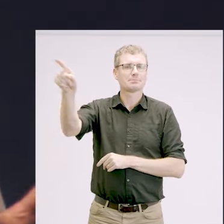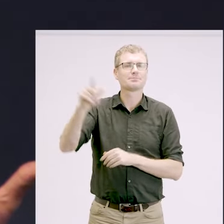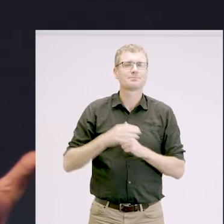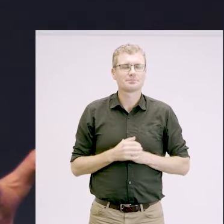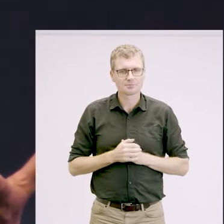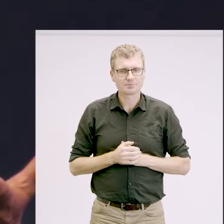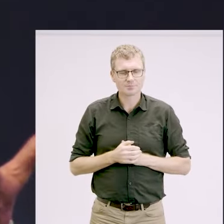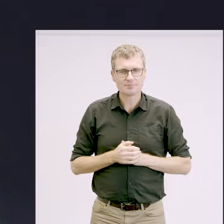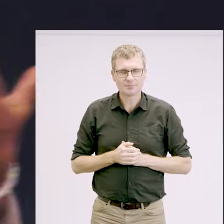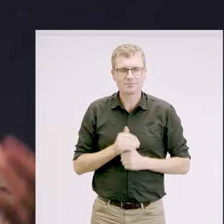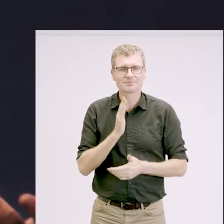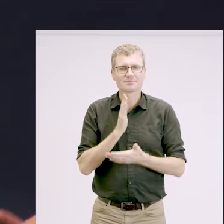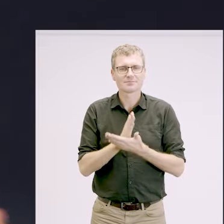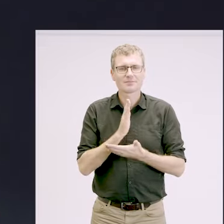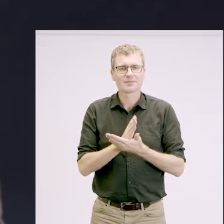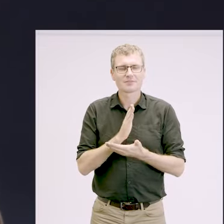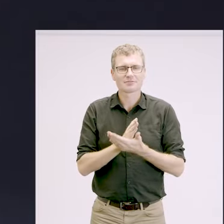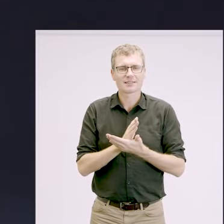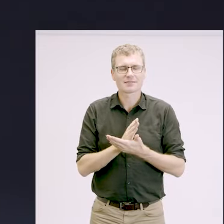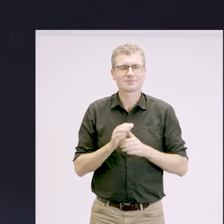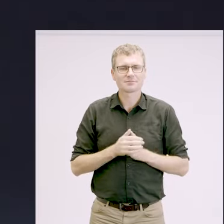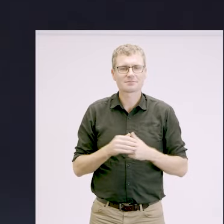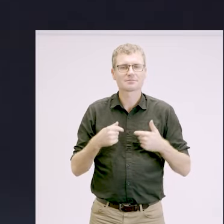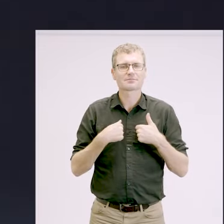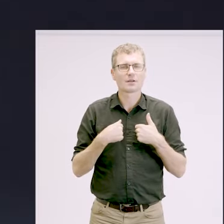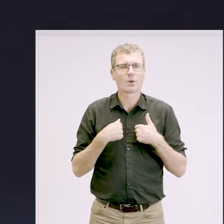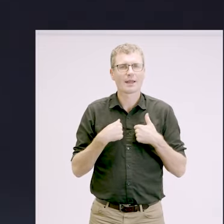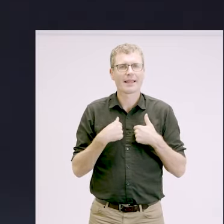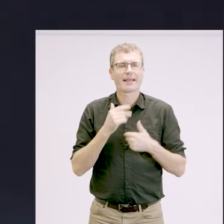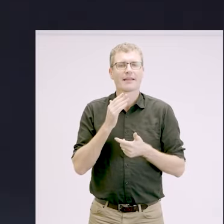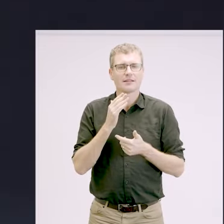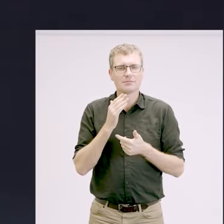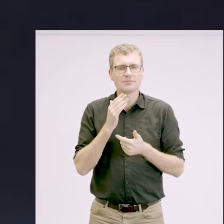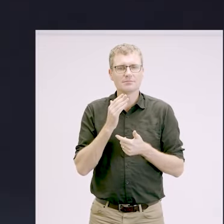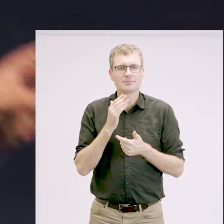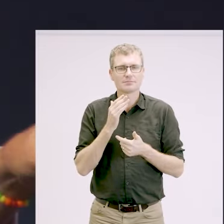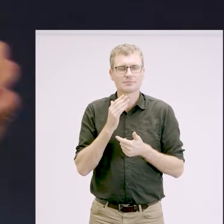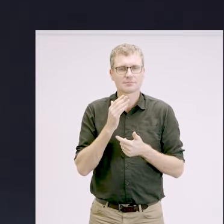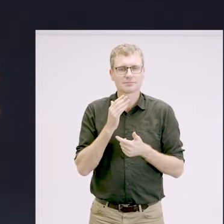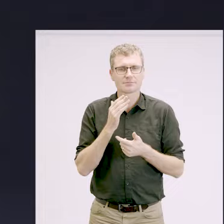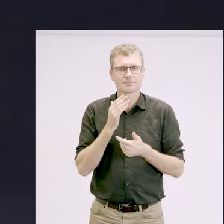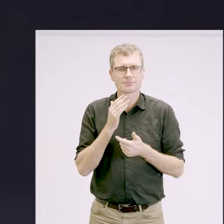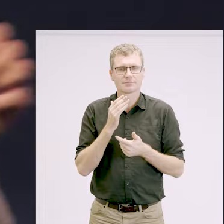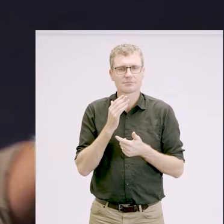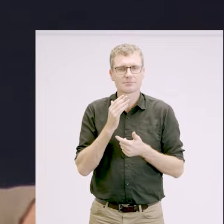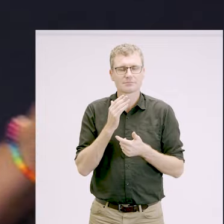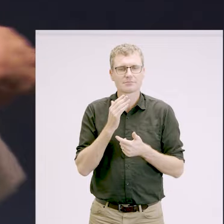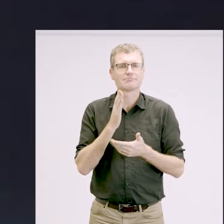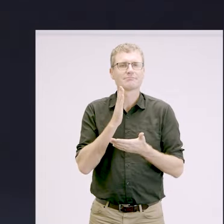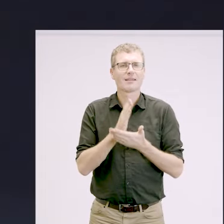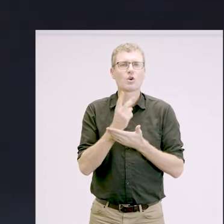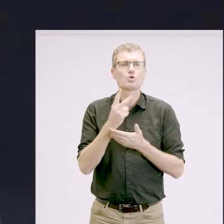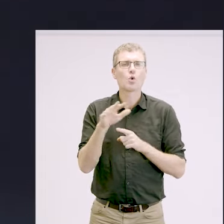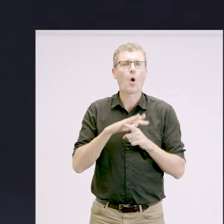in exile is to be a people who live in two stories at the same time, right? We have two names, right? Daniel